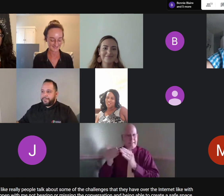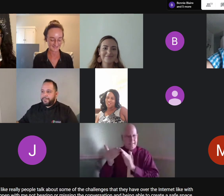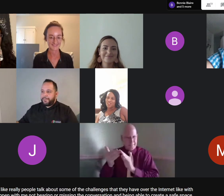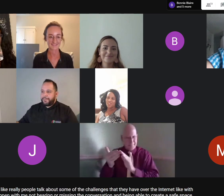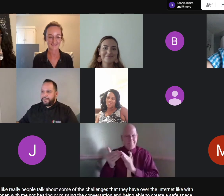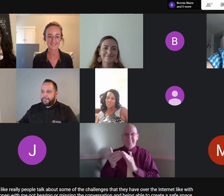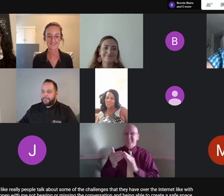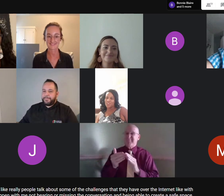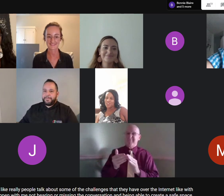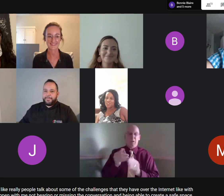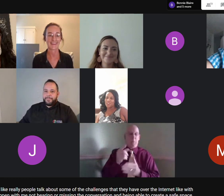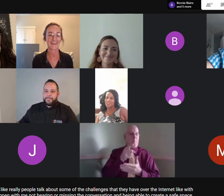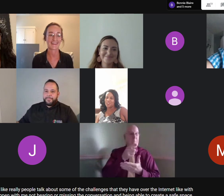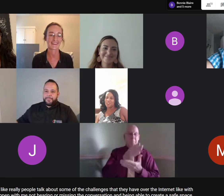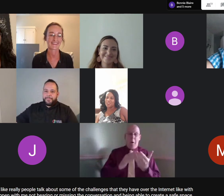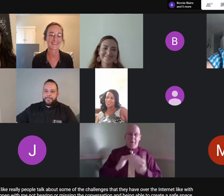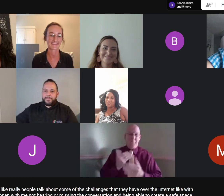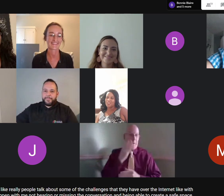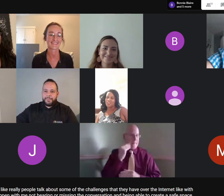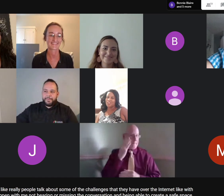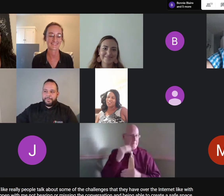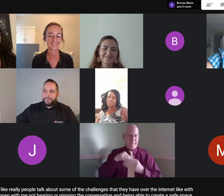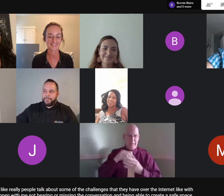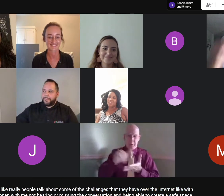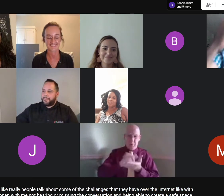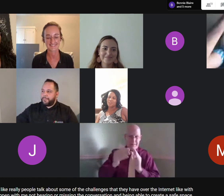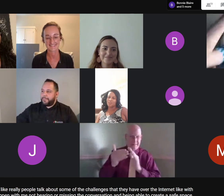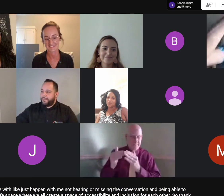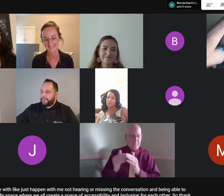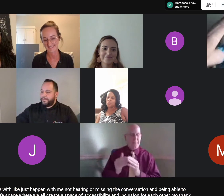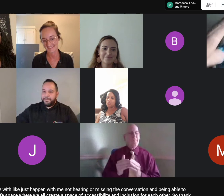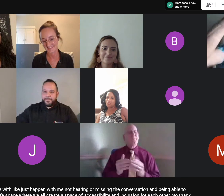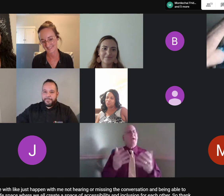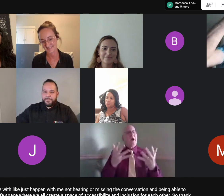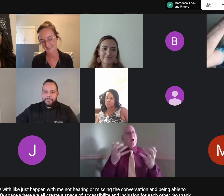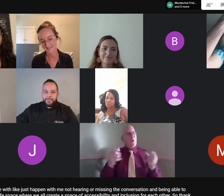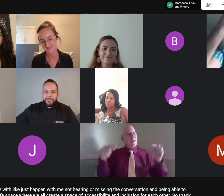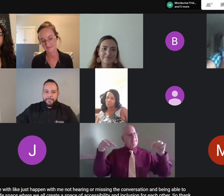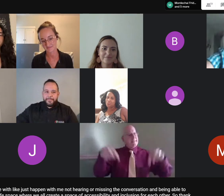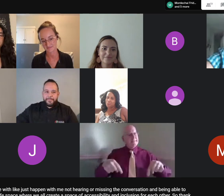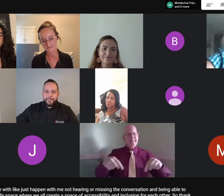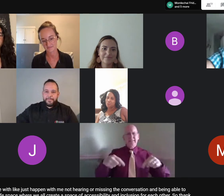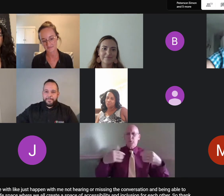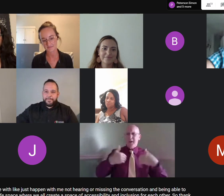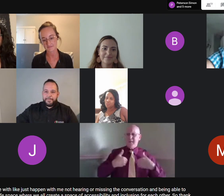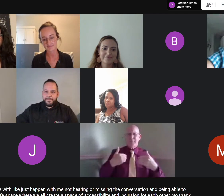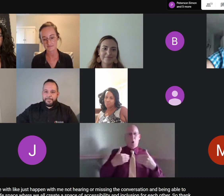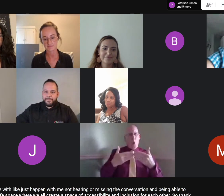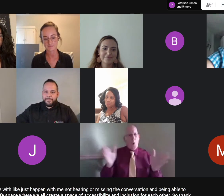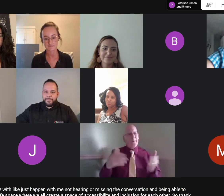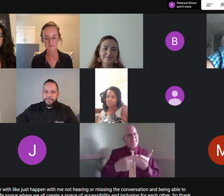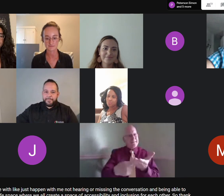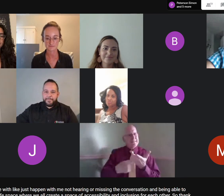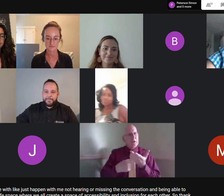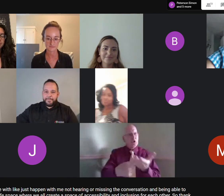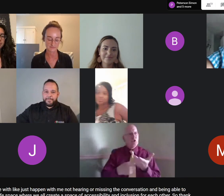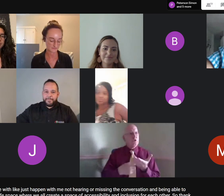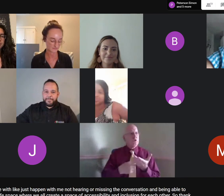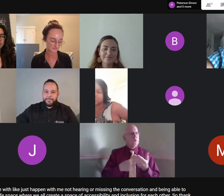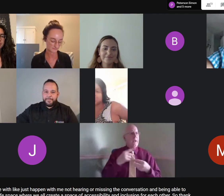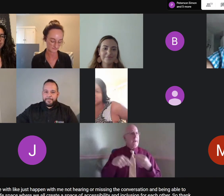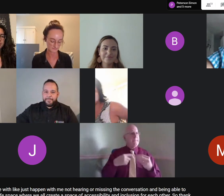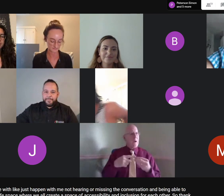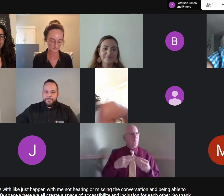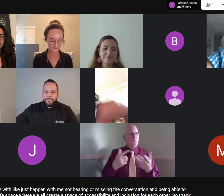part of the experience. So I wanted to create it as a place where we can have conversations about